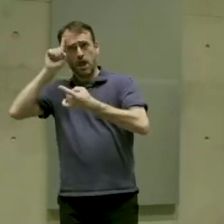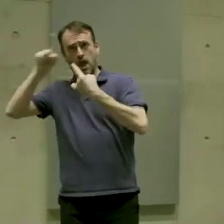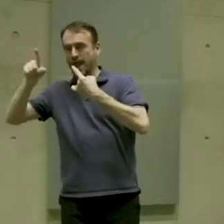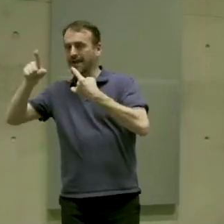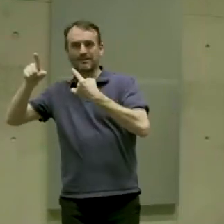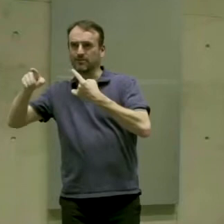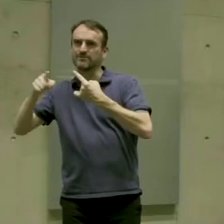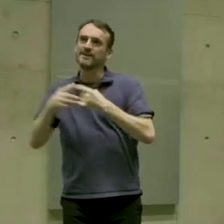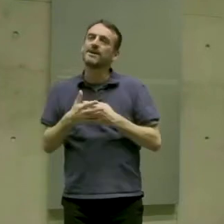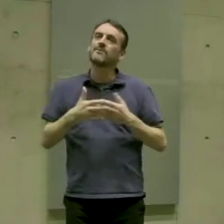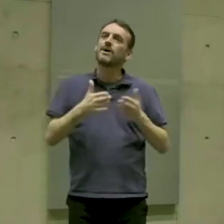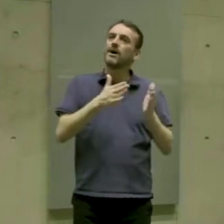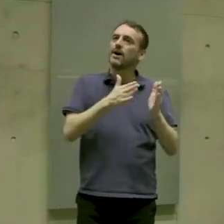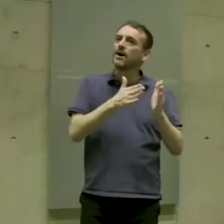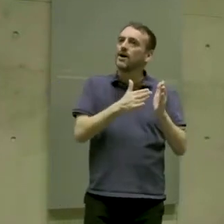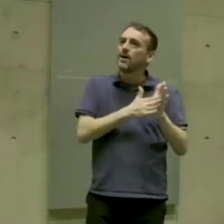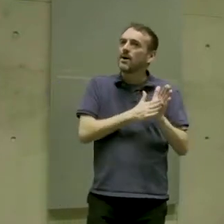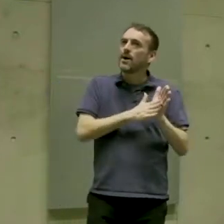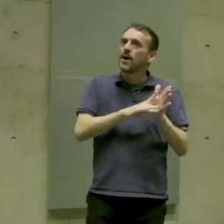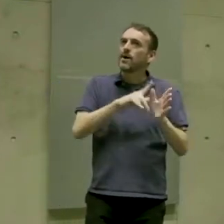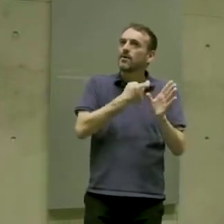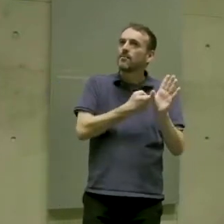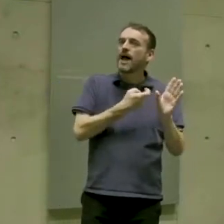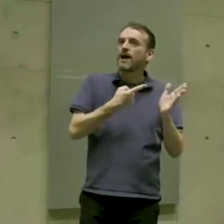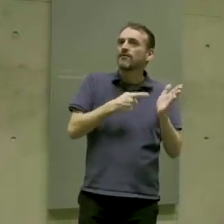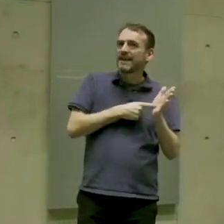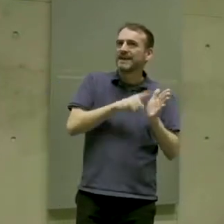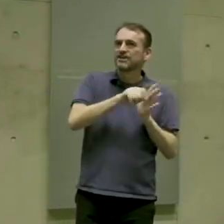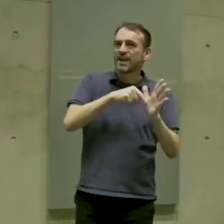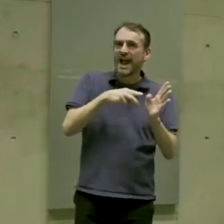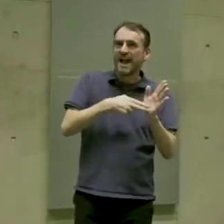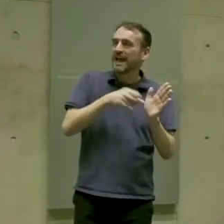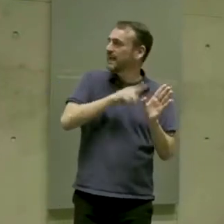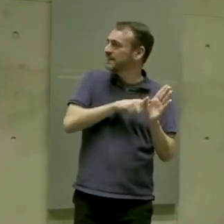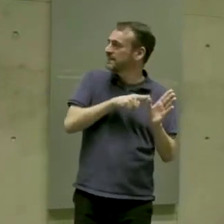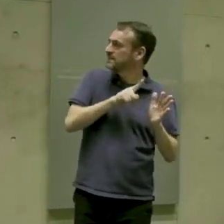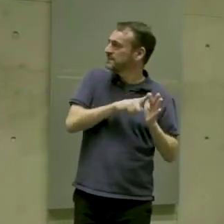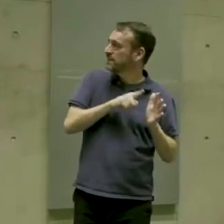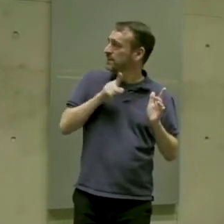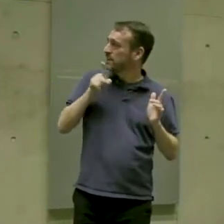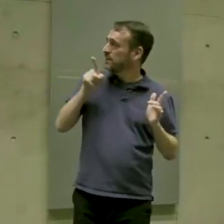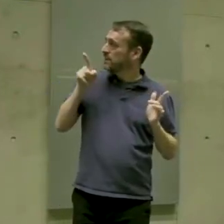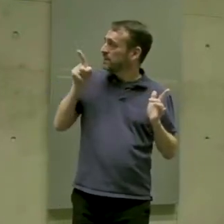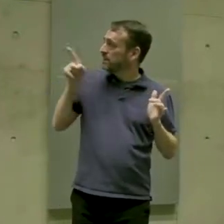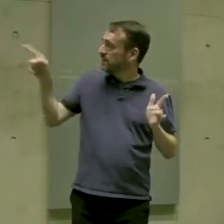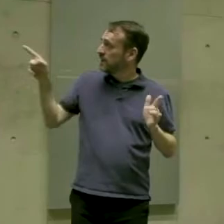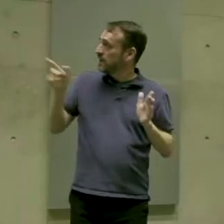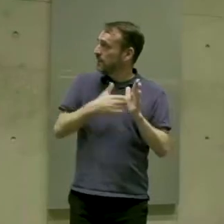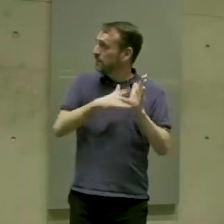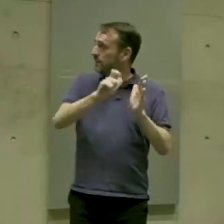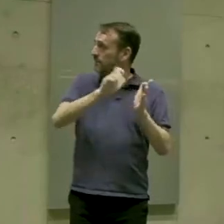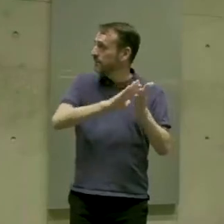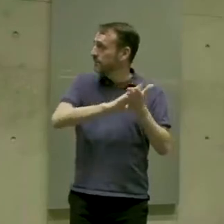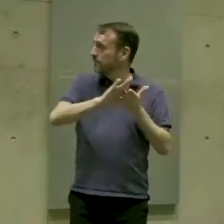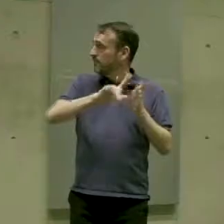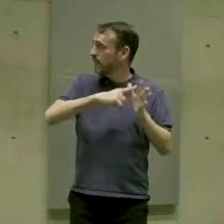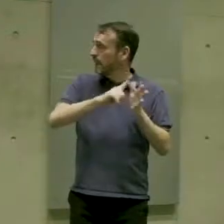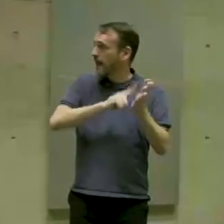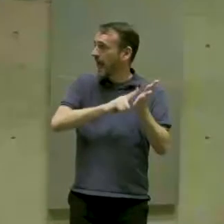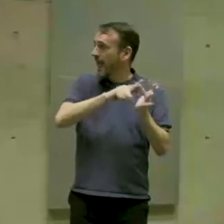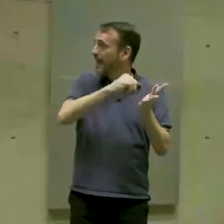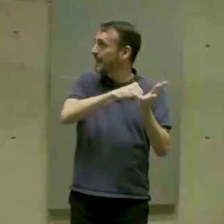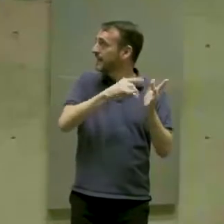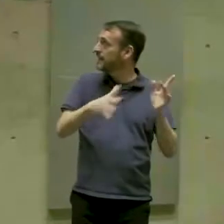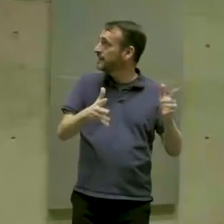J. McCullis, who created a hand-drawn map of Will Crowther's cave system, prefaces it with, if you haven't completed the game, then